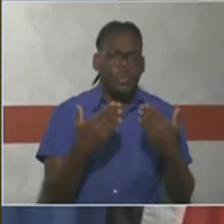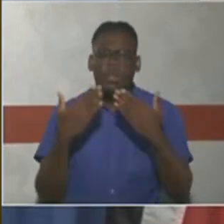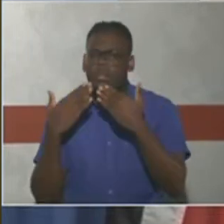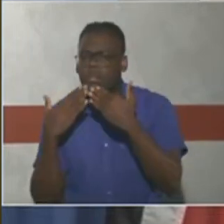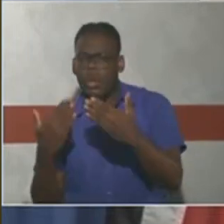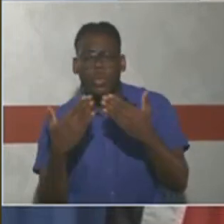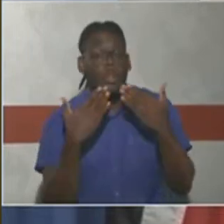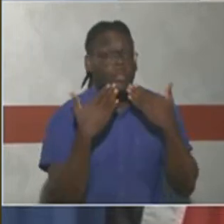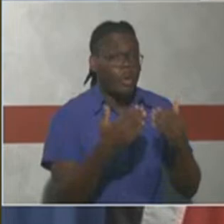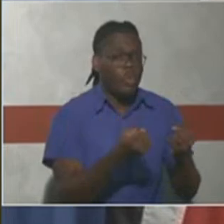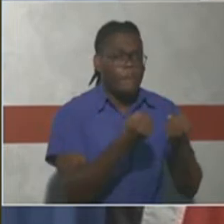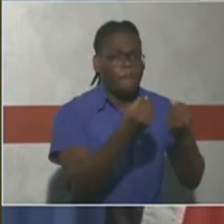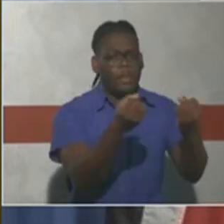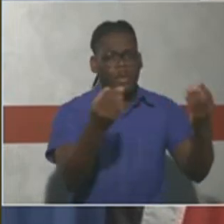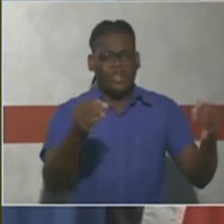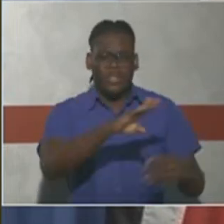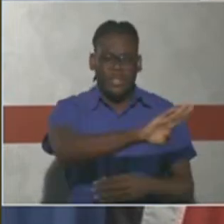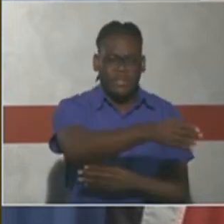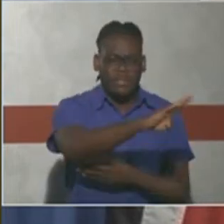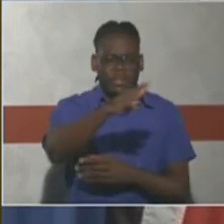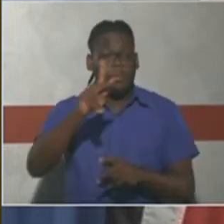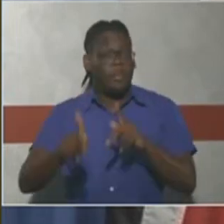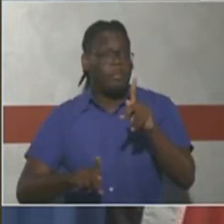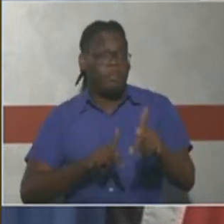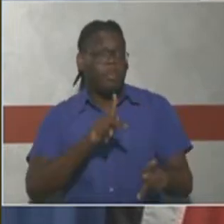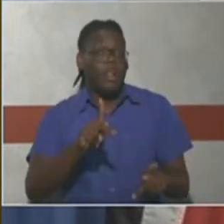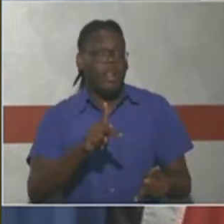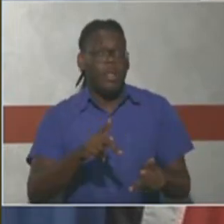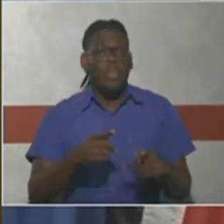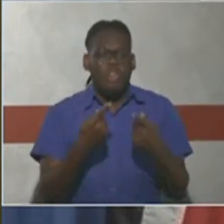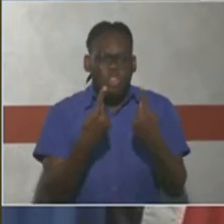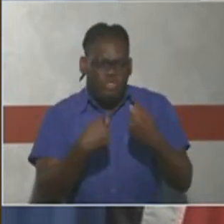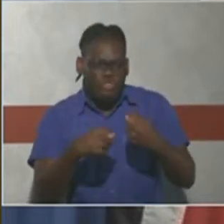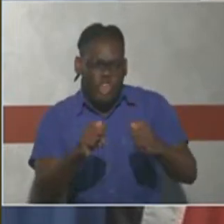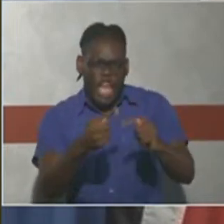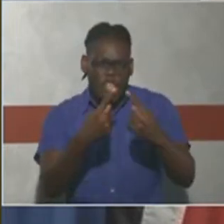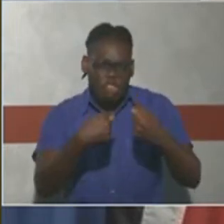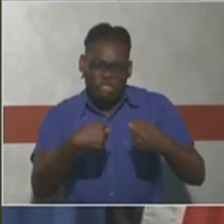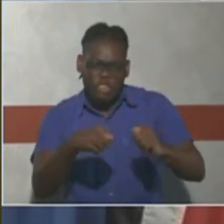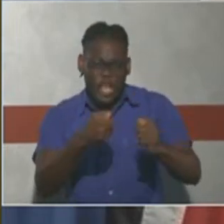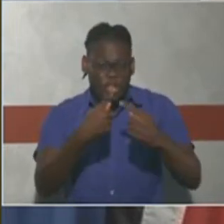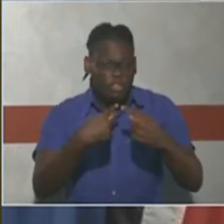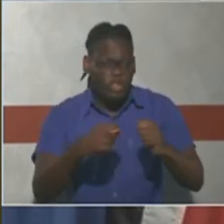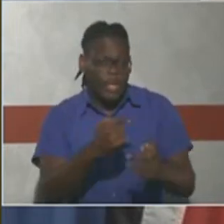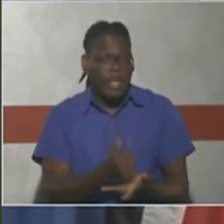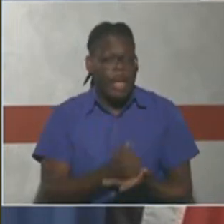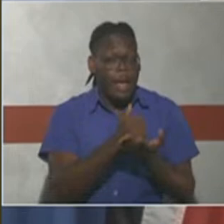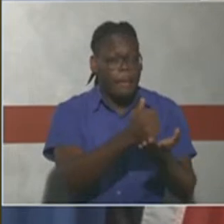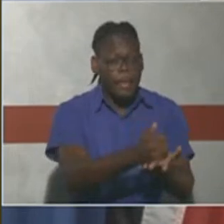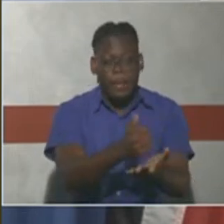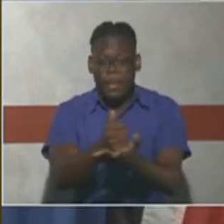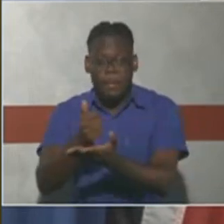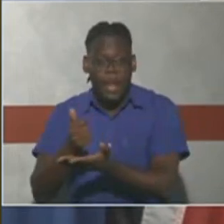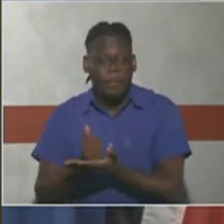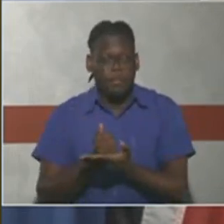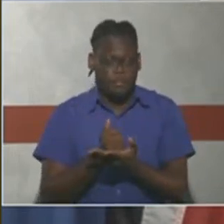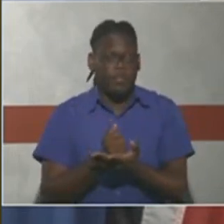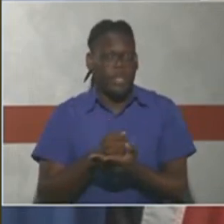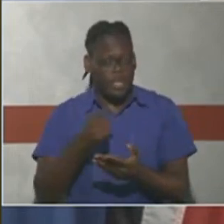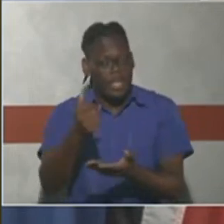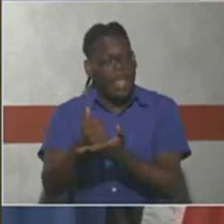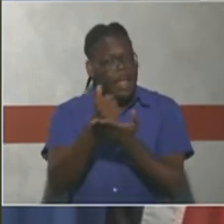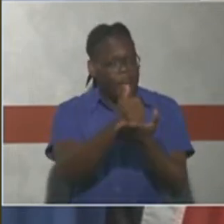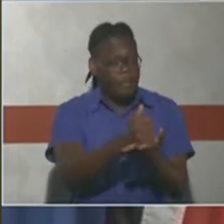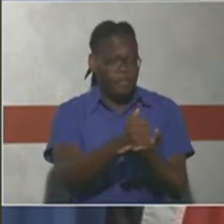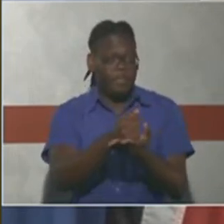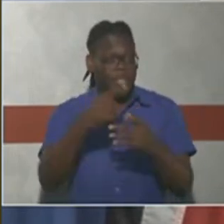of assistance to us to bring about an understanding of this situation where the decisions are being made. There's still